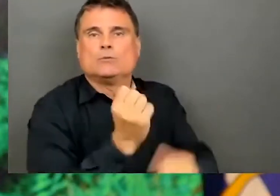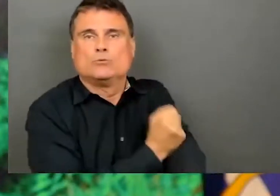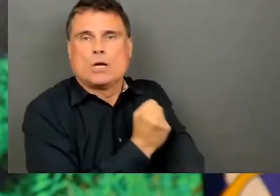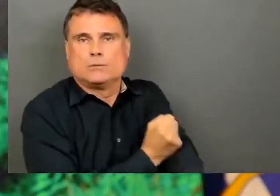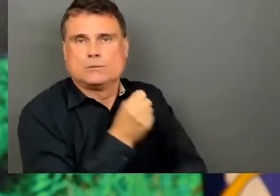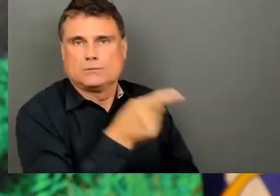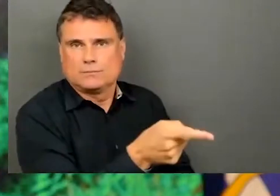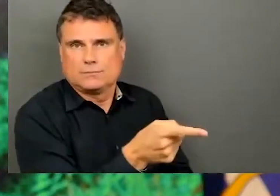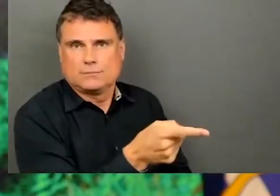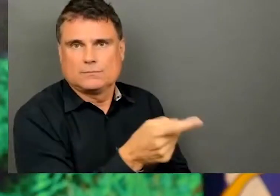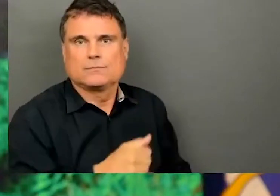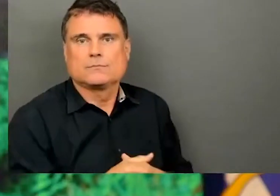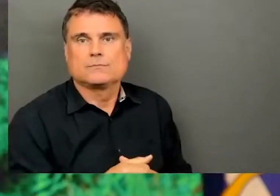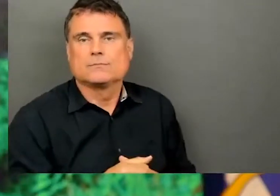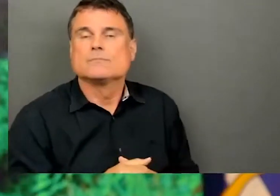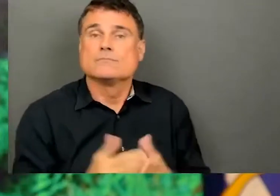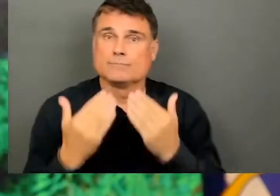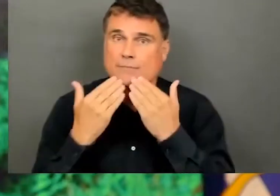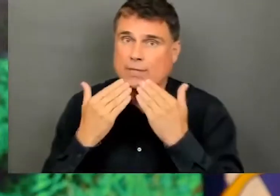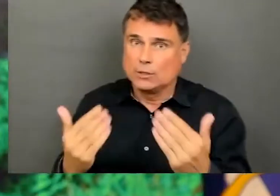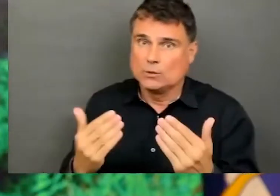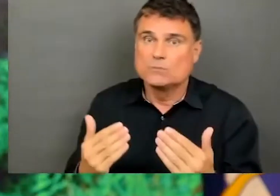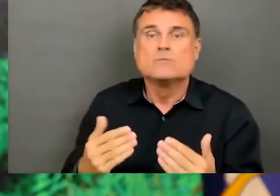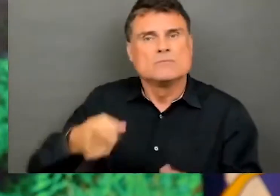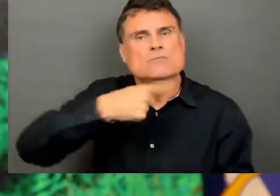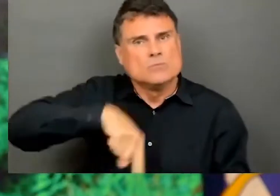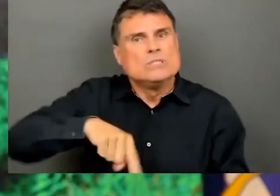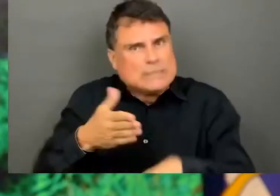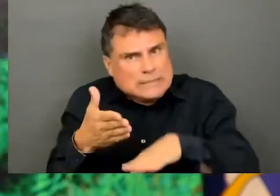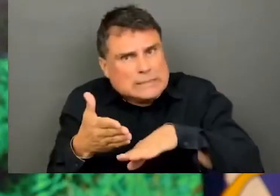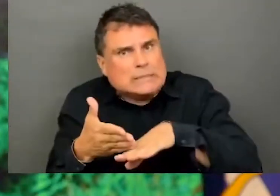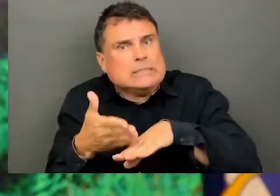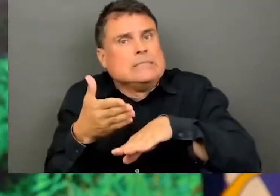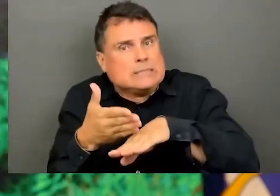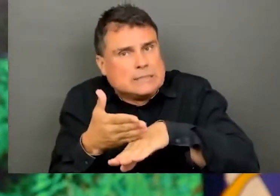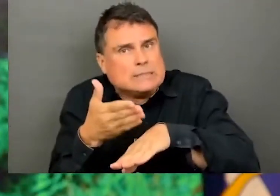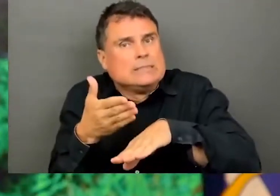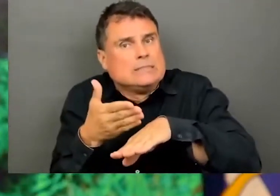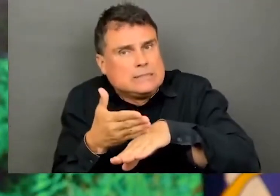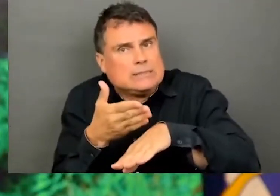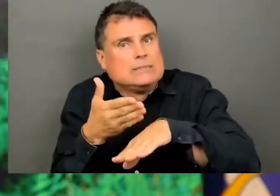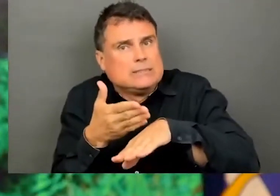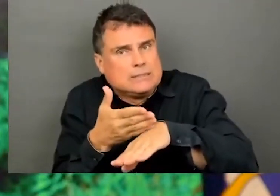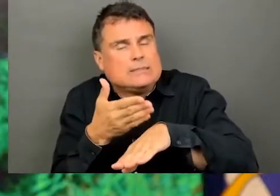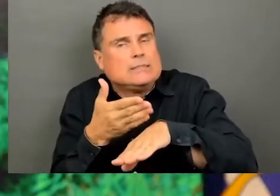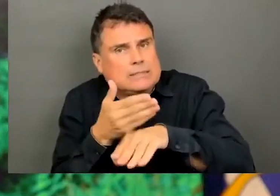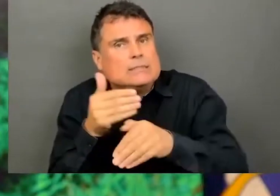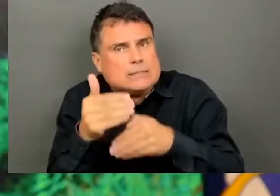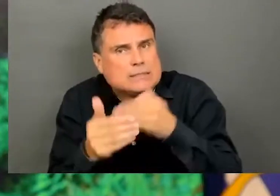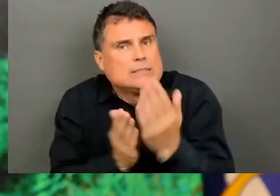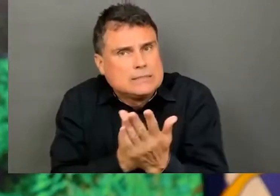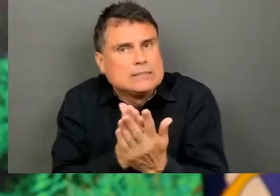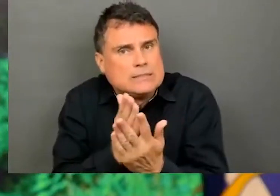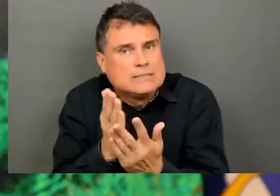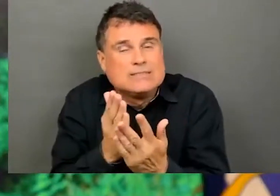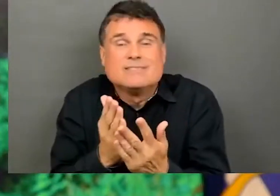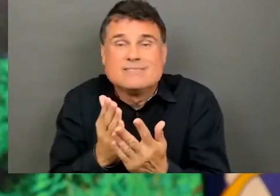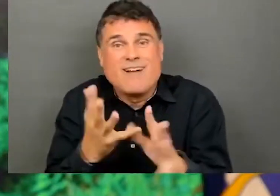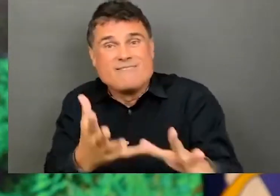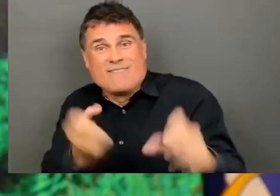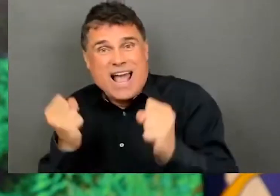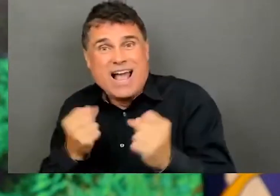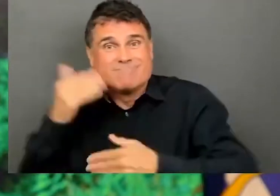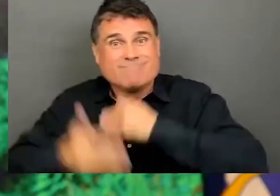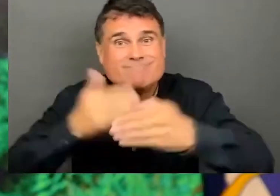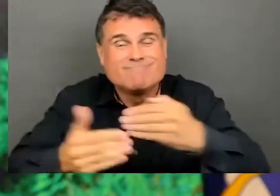death. We are making progress, but it is never fast enough or enough. With the toxic